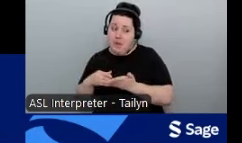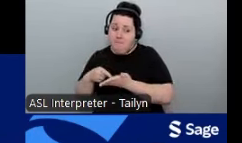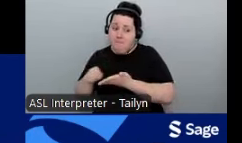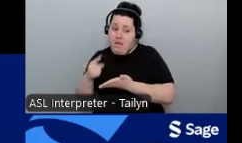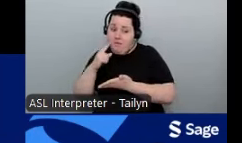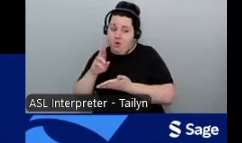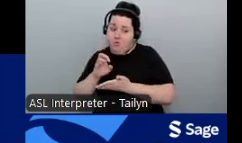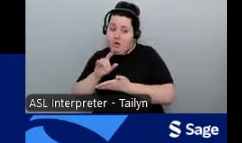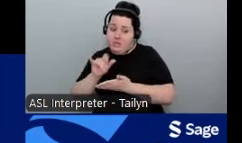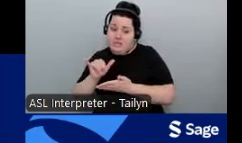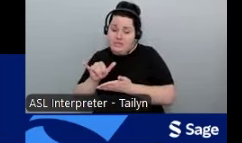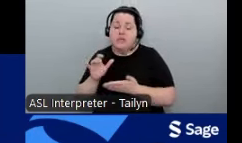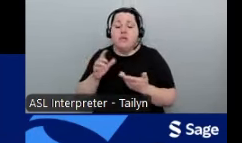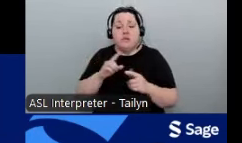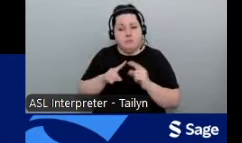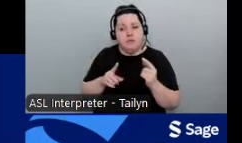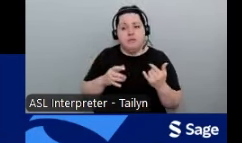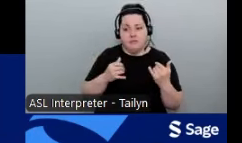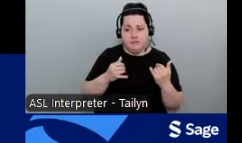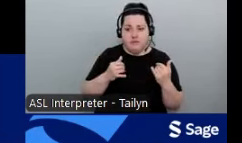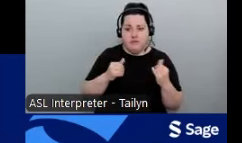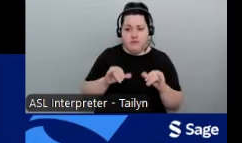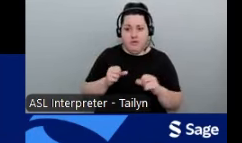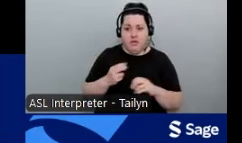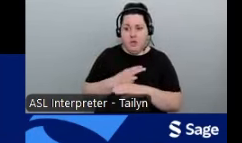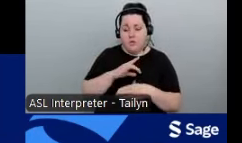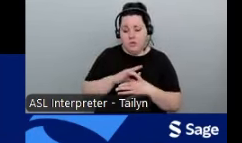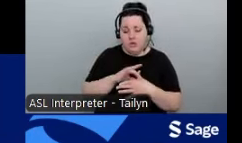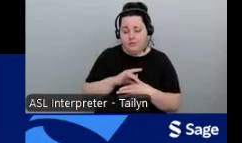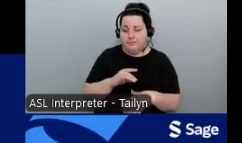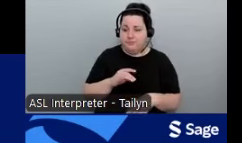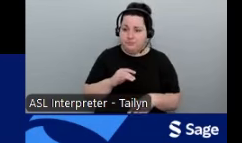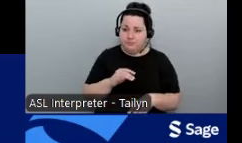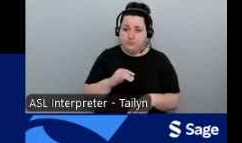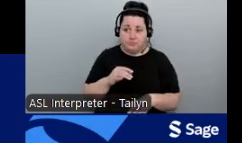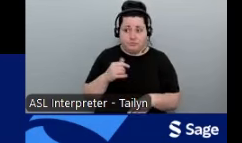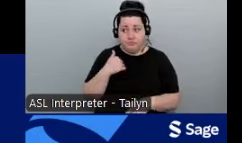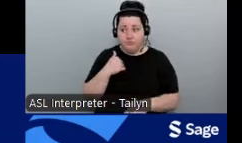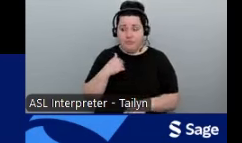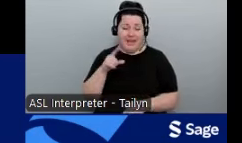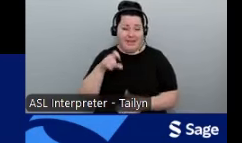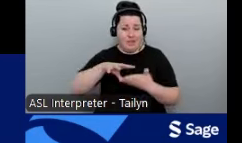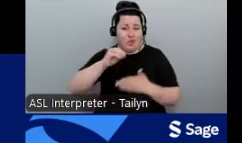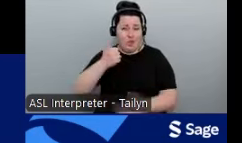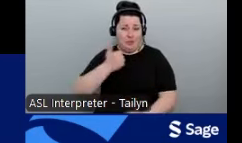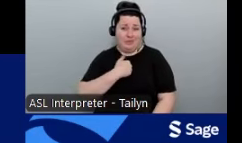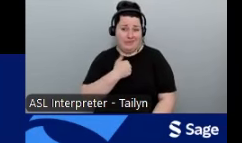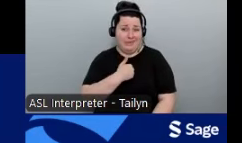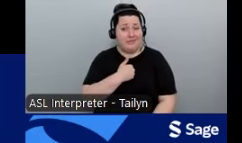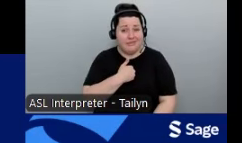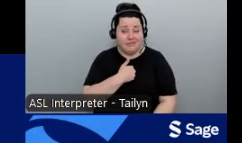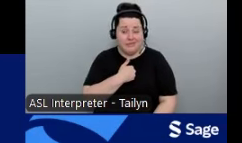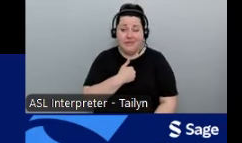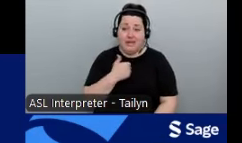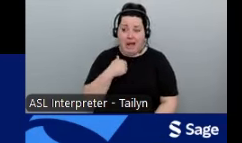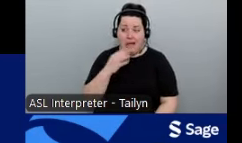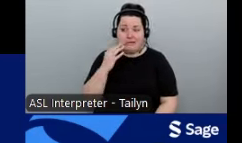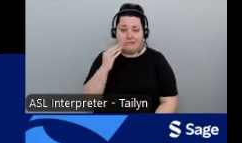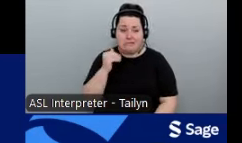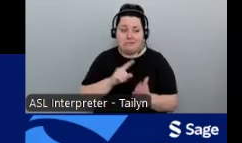are, but you would still be able to use that content. And that was something that I had to just kind of learn on my own after doing some research